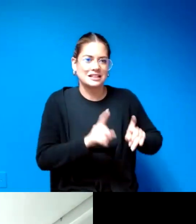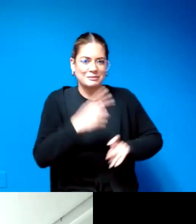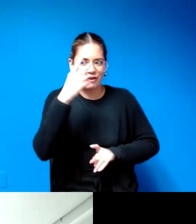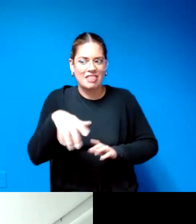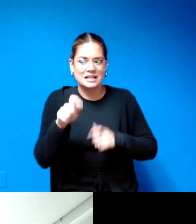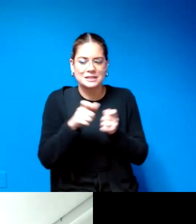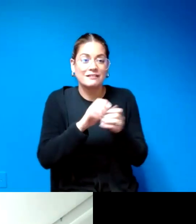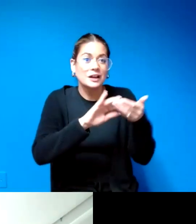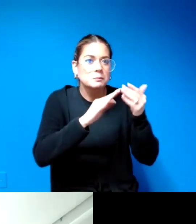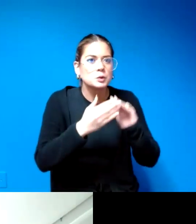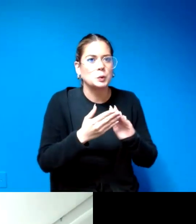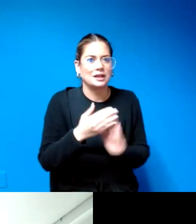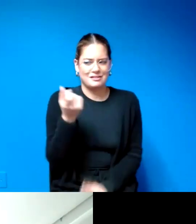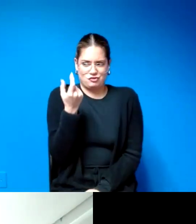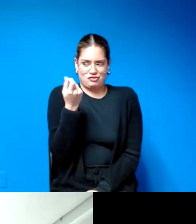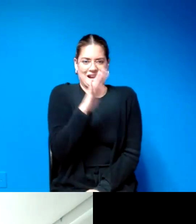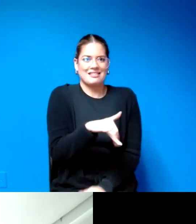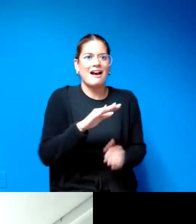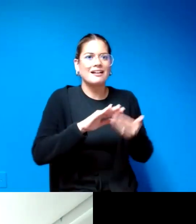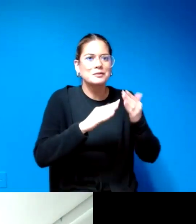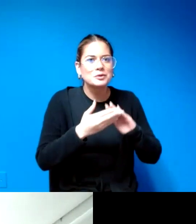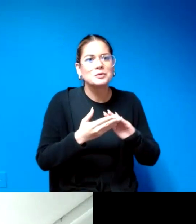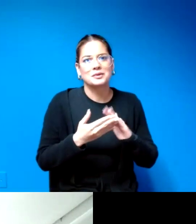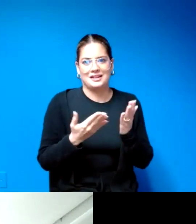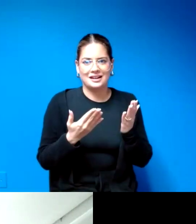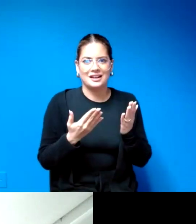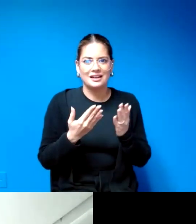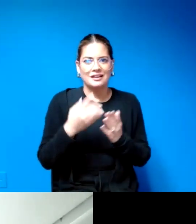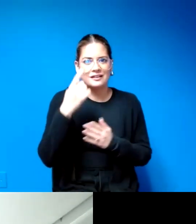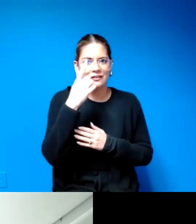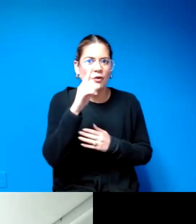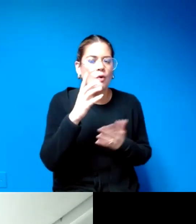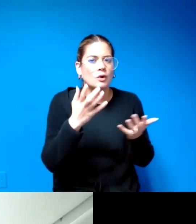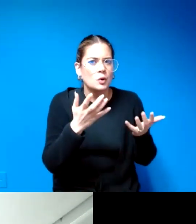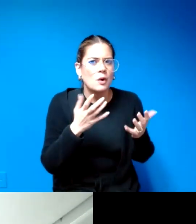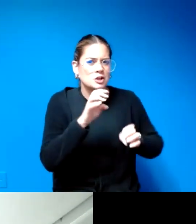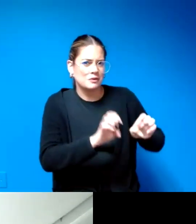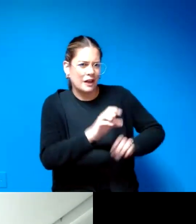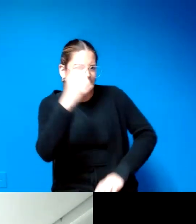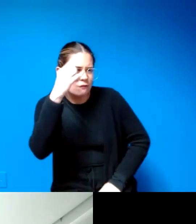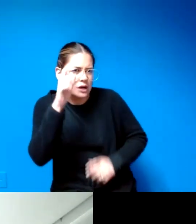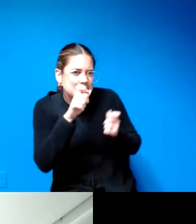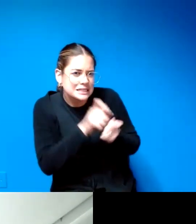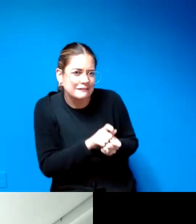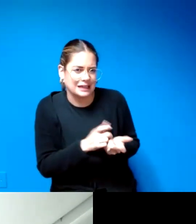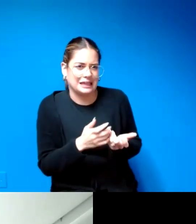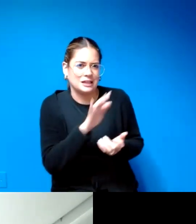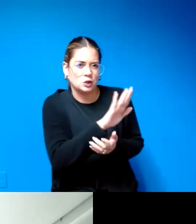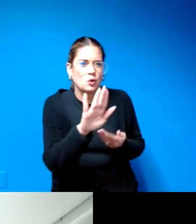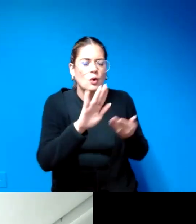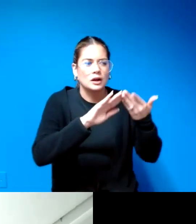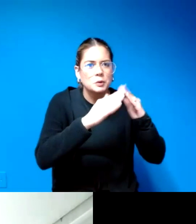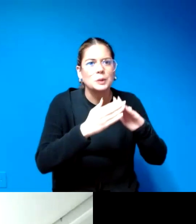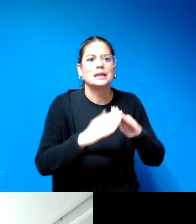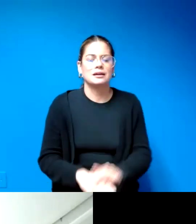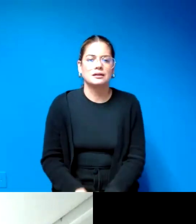the community that you're in and what the predominant sort of social determinants of health that you might want to evaluate for specific to your area. And